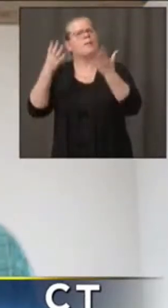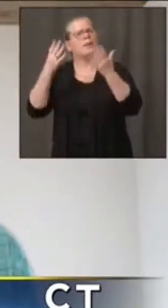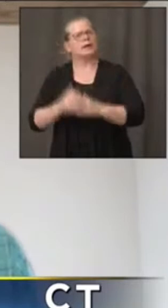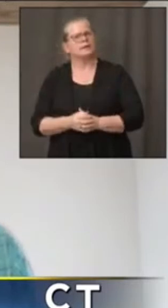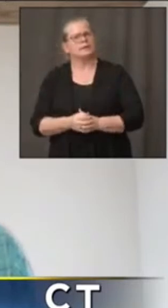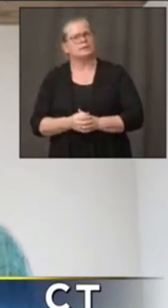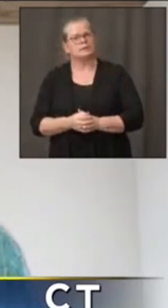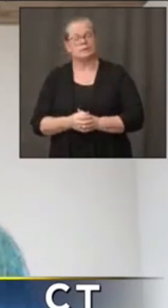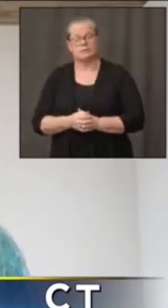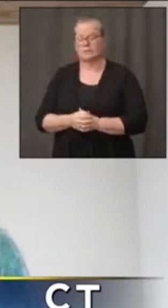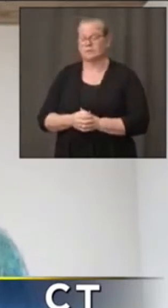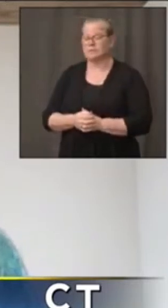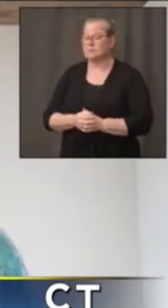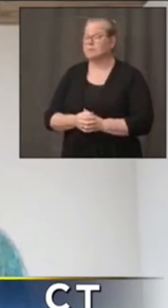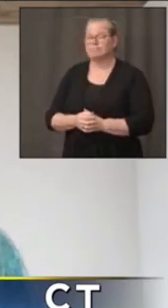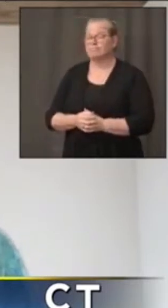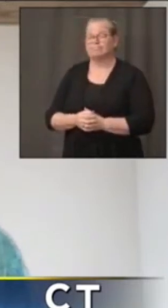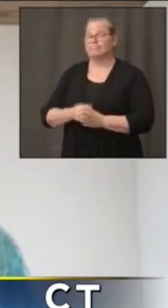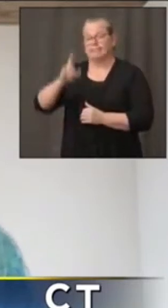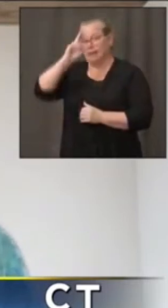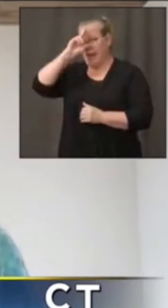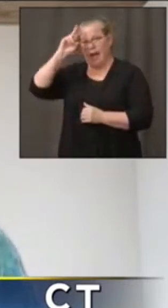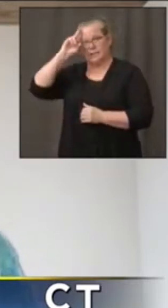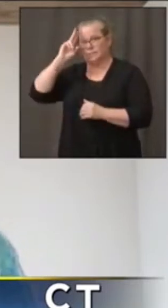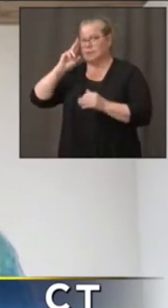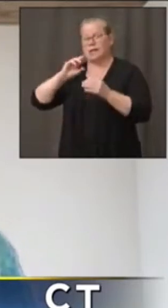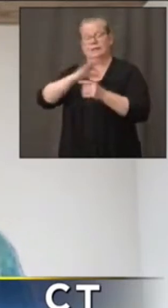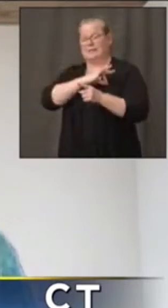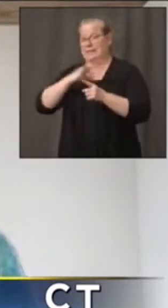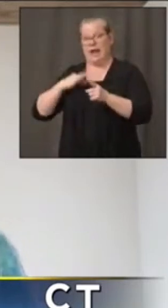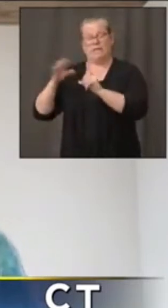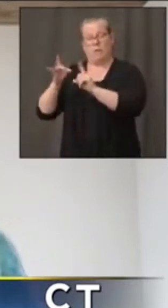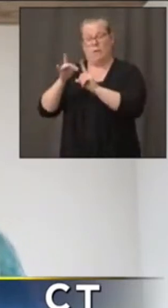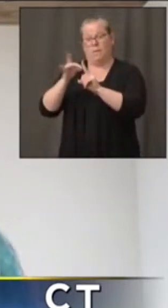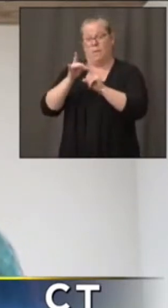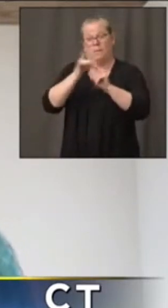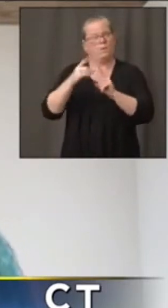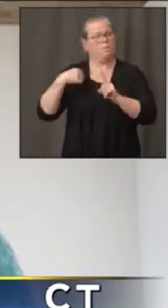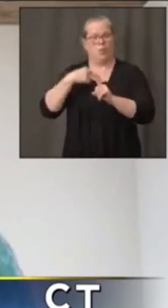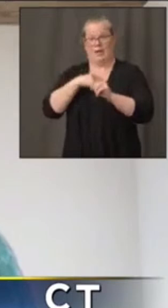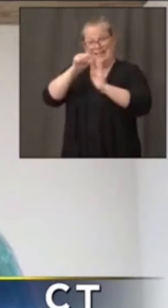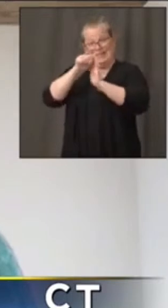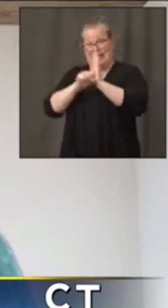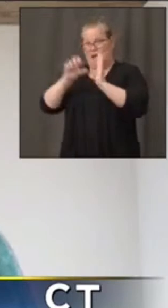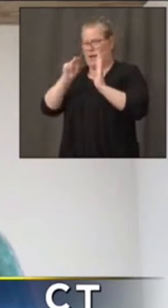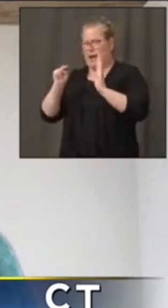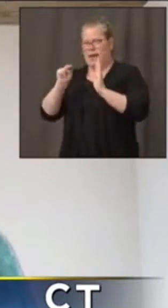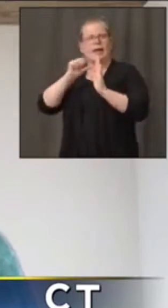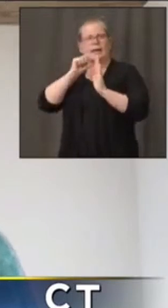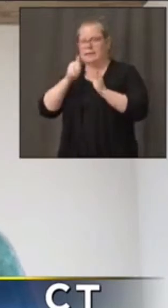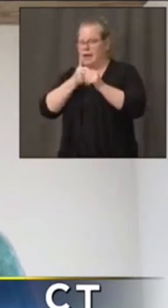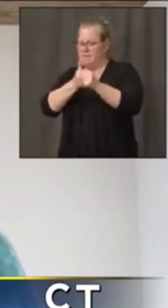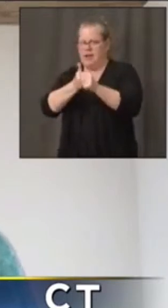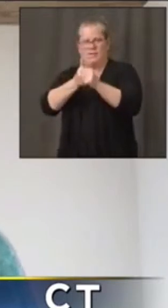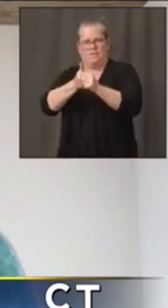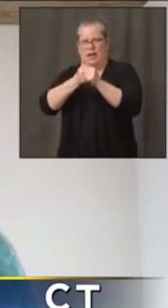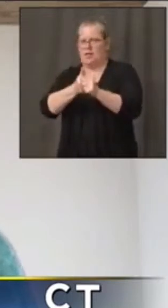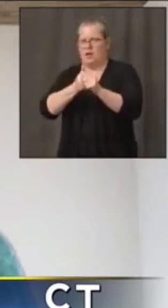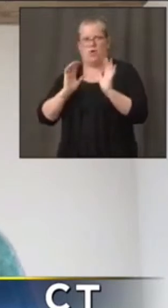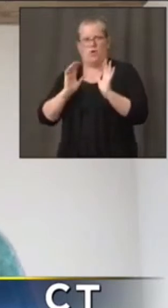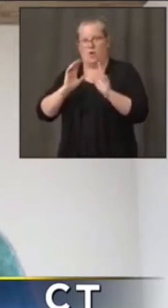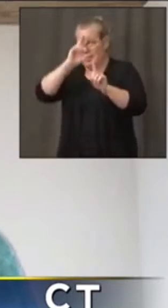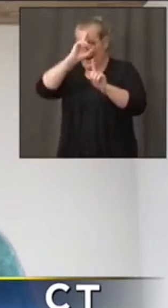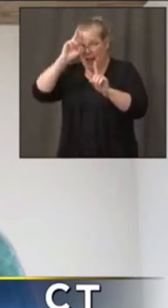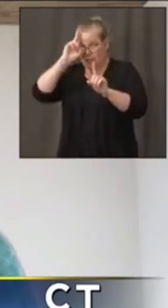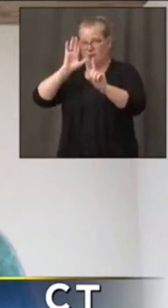hospital staff that's up to the individual hospitals okay and so there's no reason that they should be reporting that to the